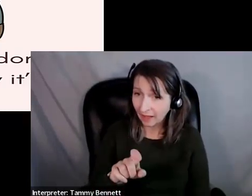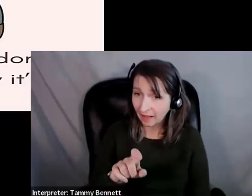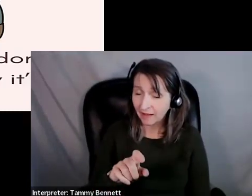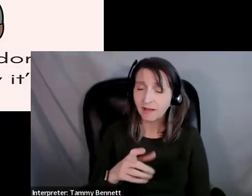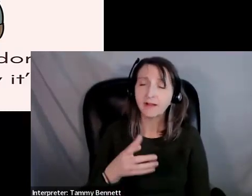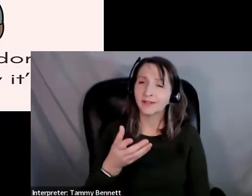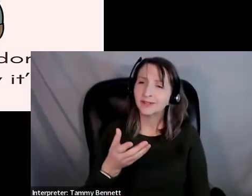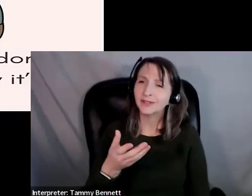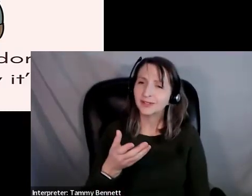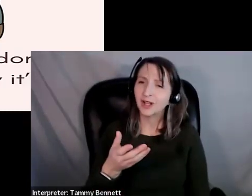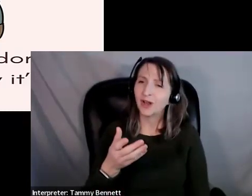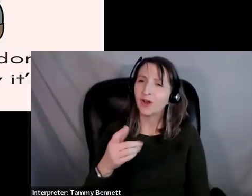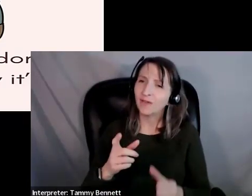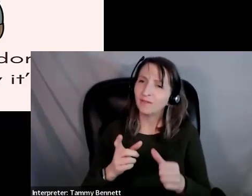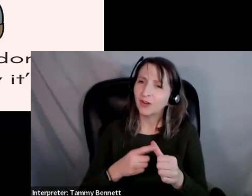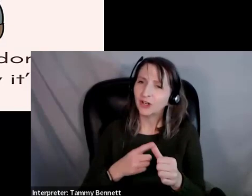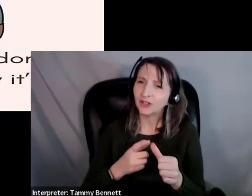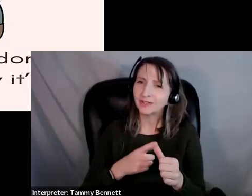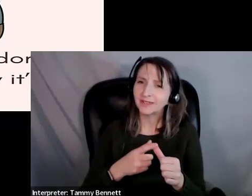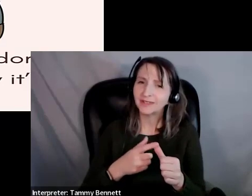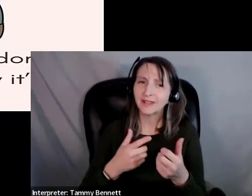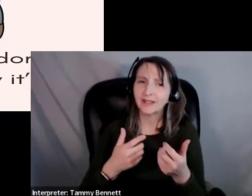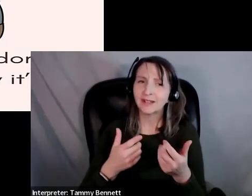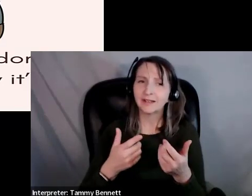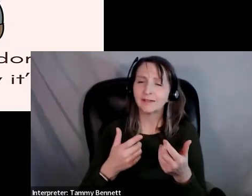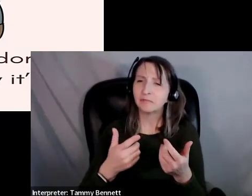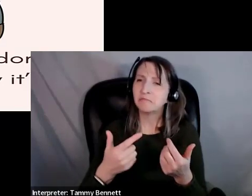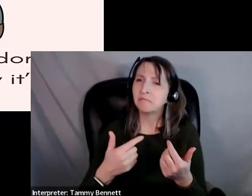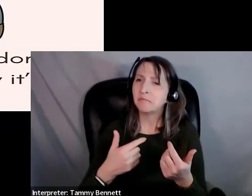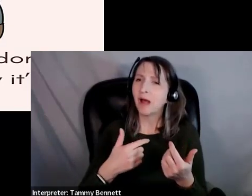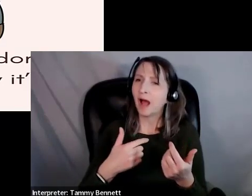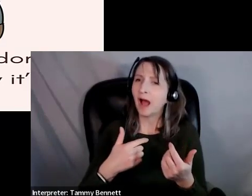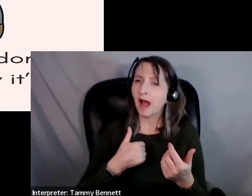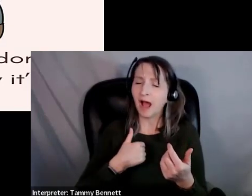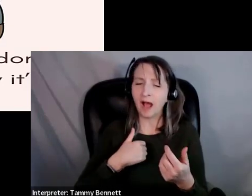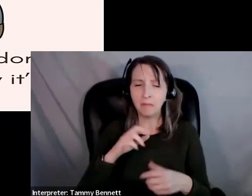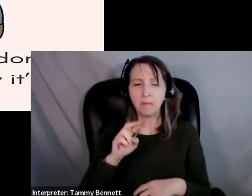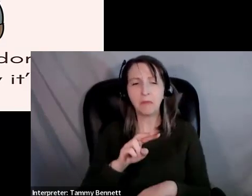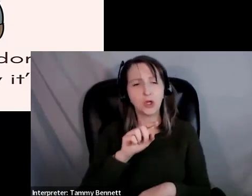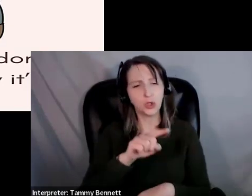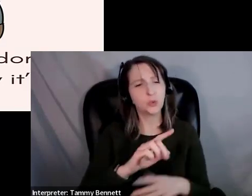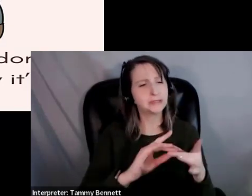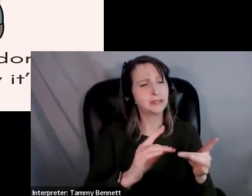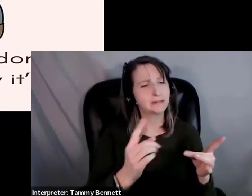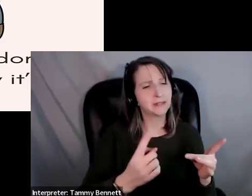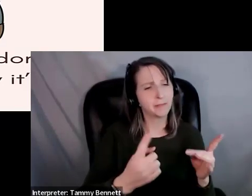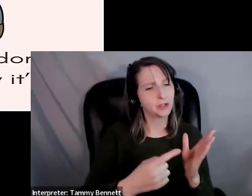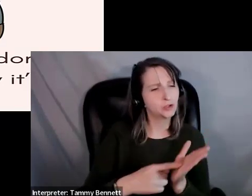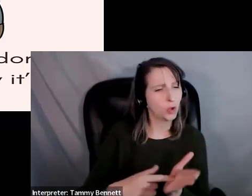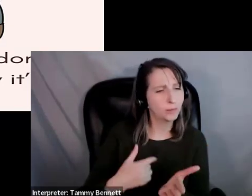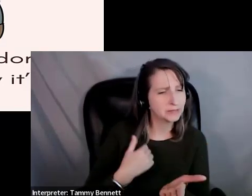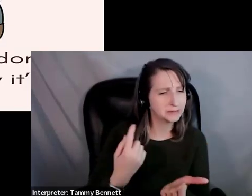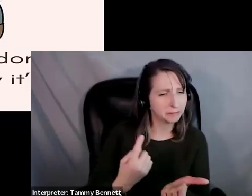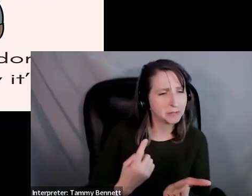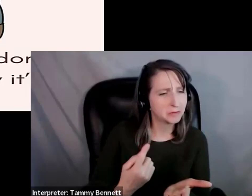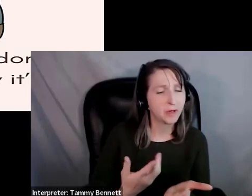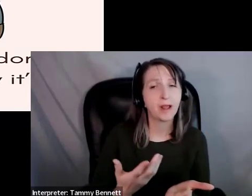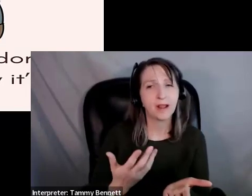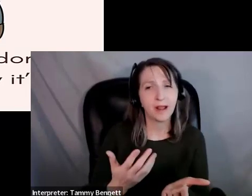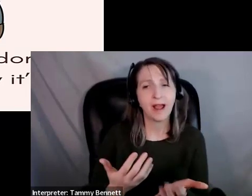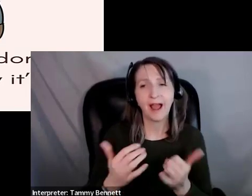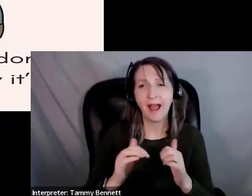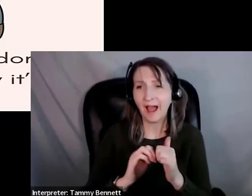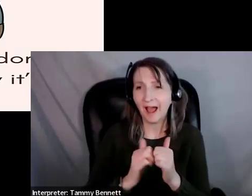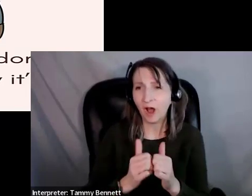that the individual has said something, signed something, or modeled something on their device. And how can we